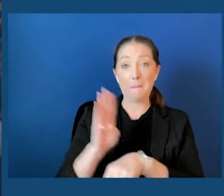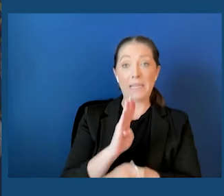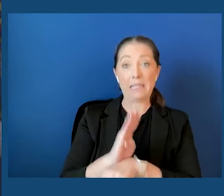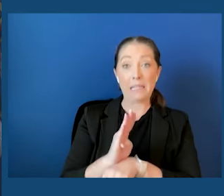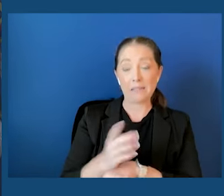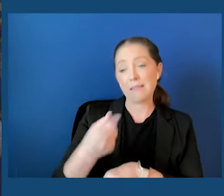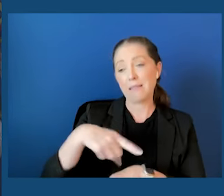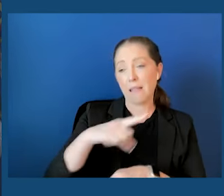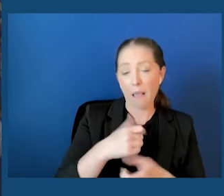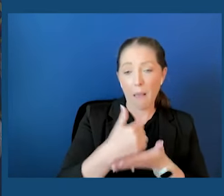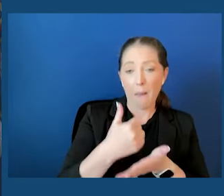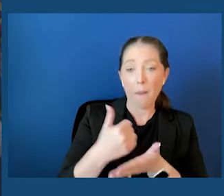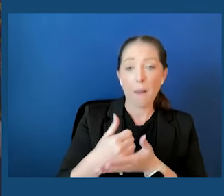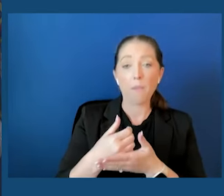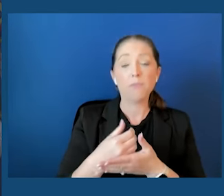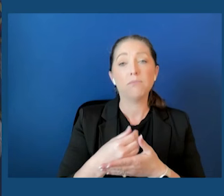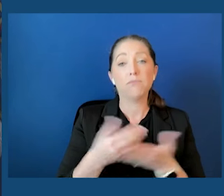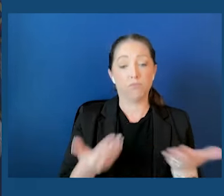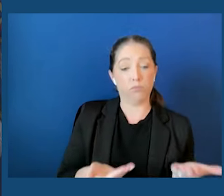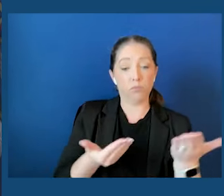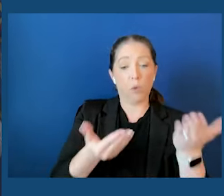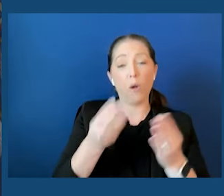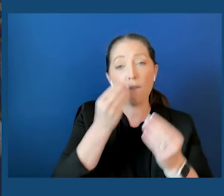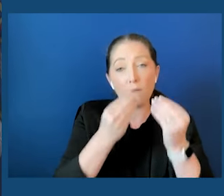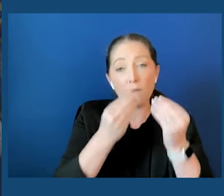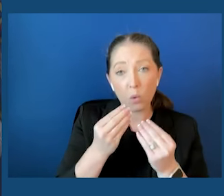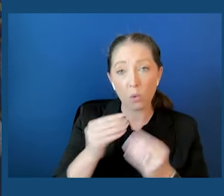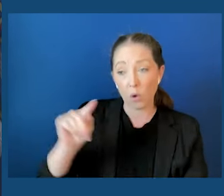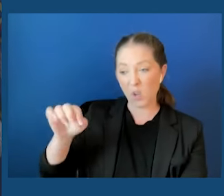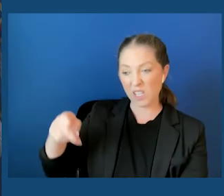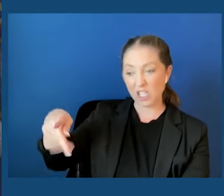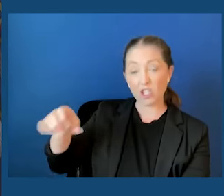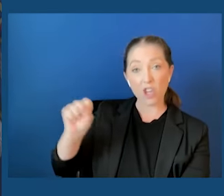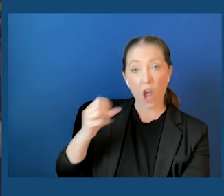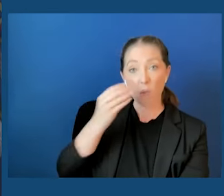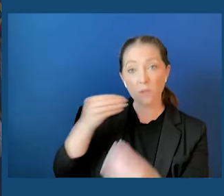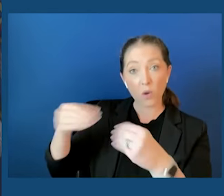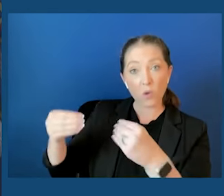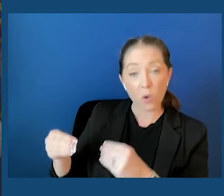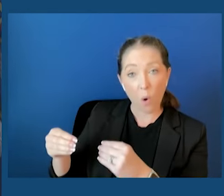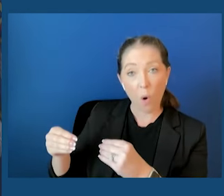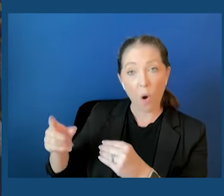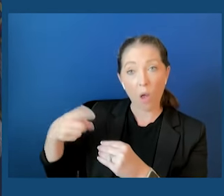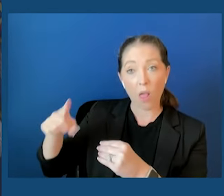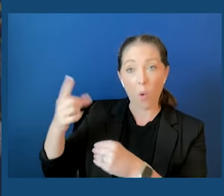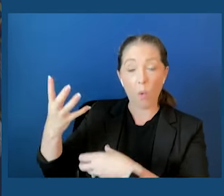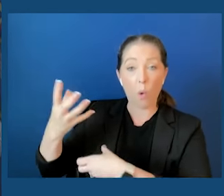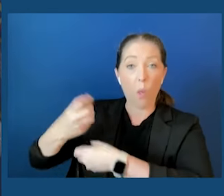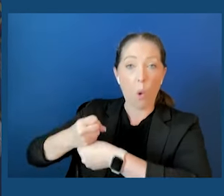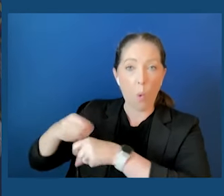offering groceries and support while TOPS, such a lifeline to East Buffalo, was closed.